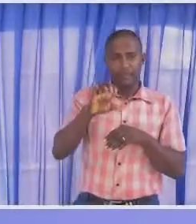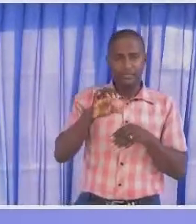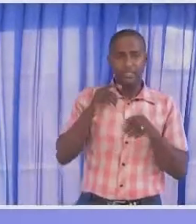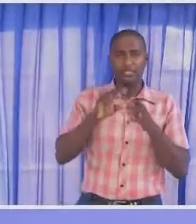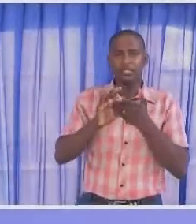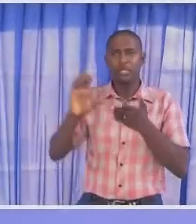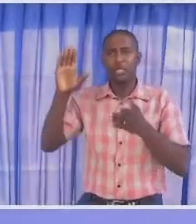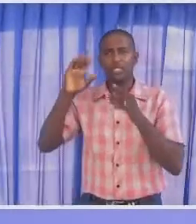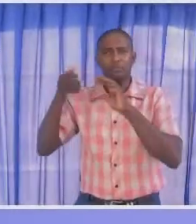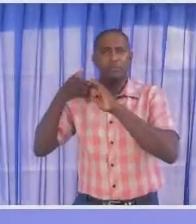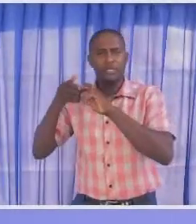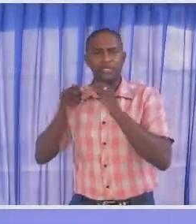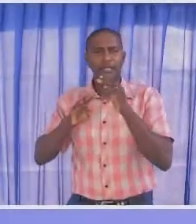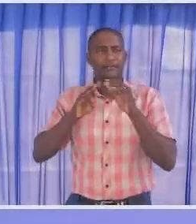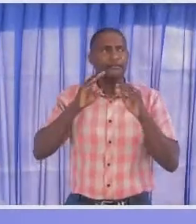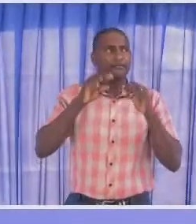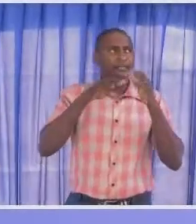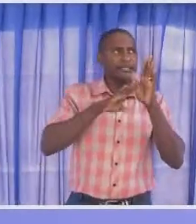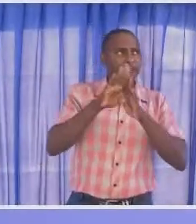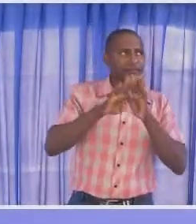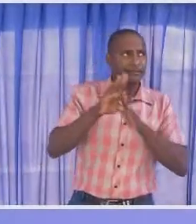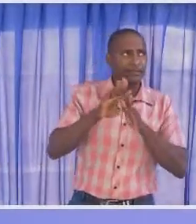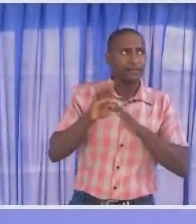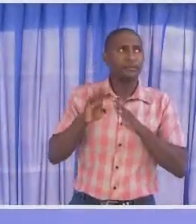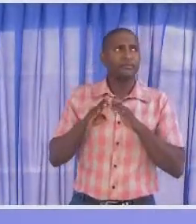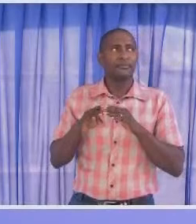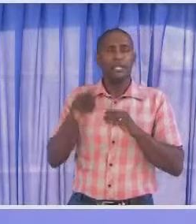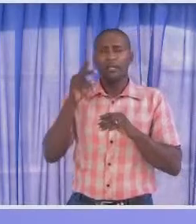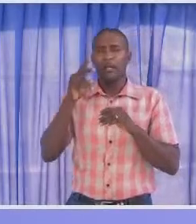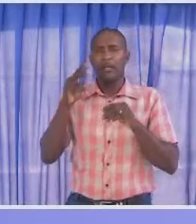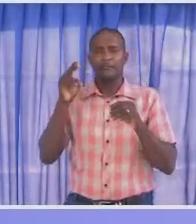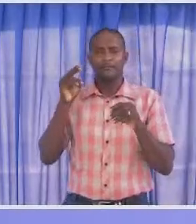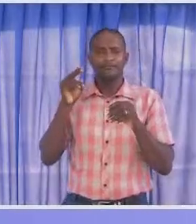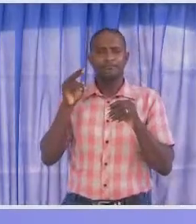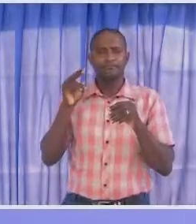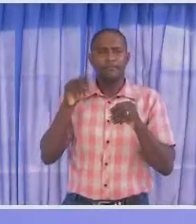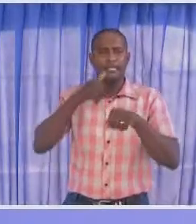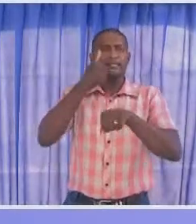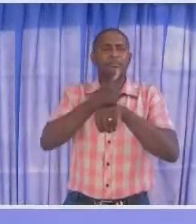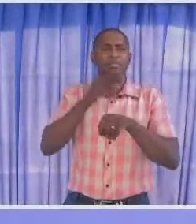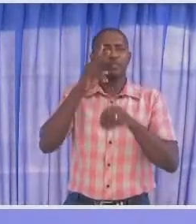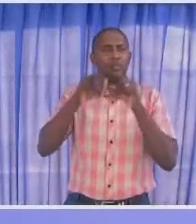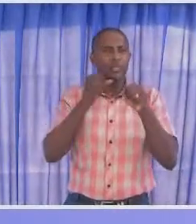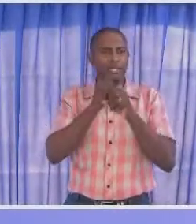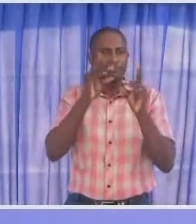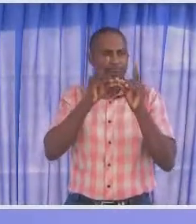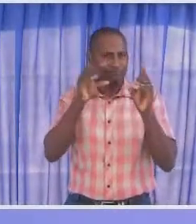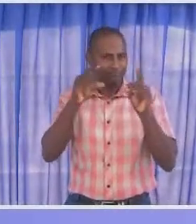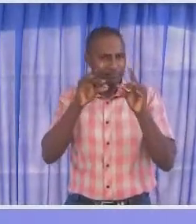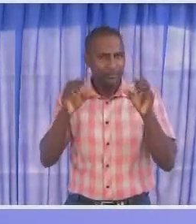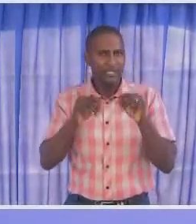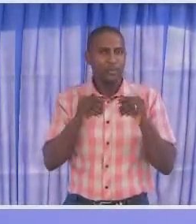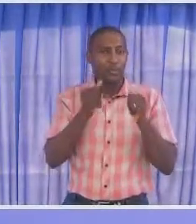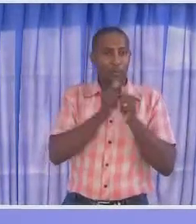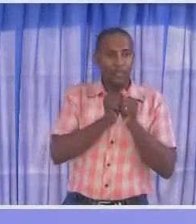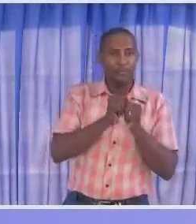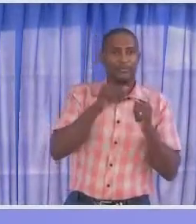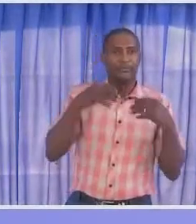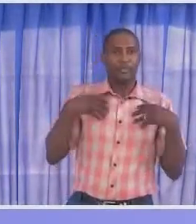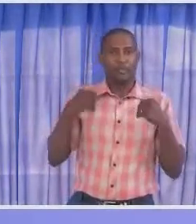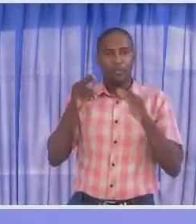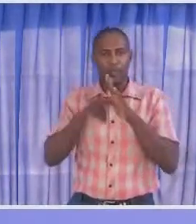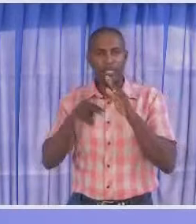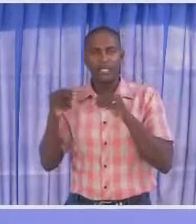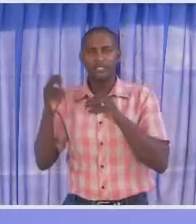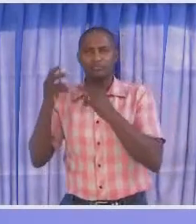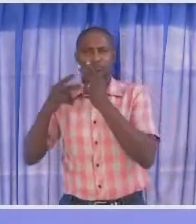have developed and revised selected 2-year associate degree programs aligned with agribusiness, wellness, tourism,